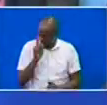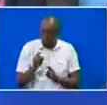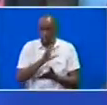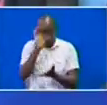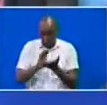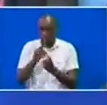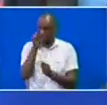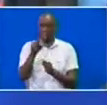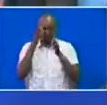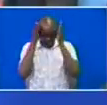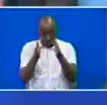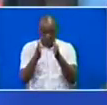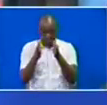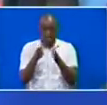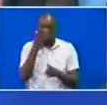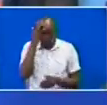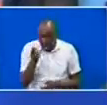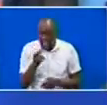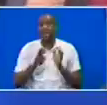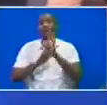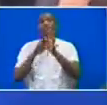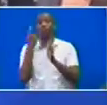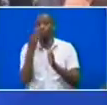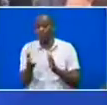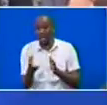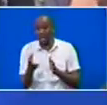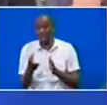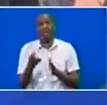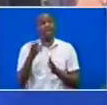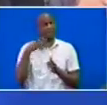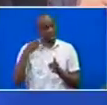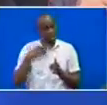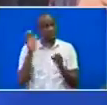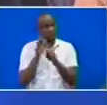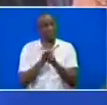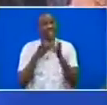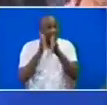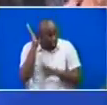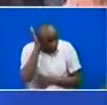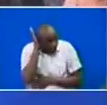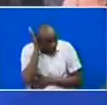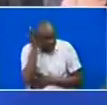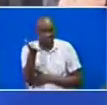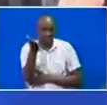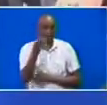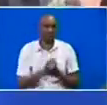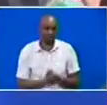constituencies to watch, given that it is currently represented by National Assembly Majority Leader Aden Duale.